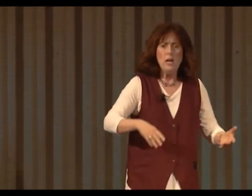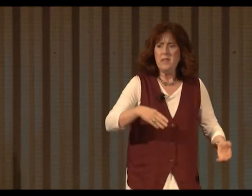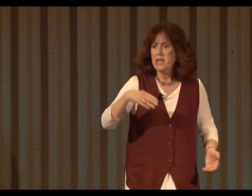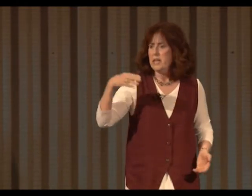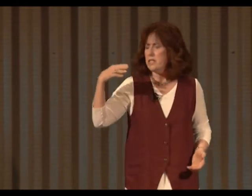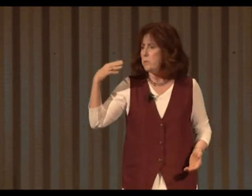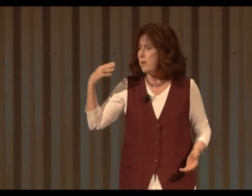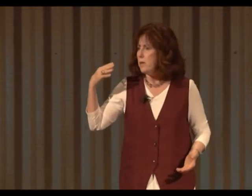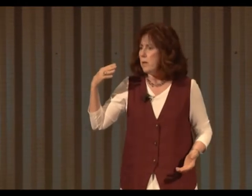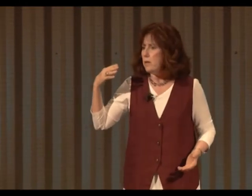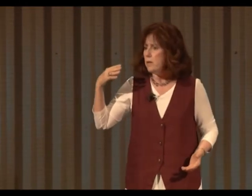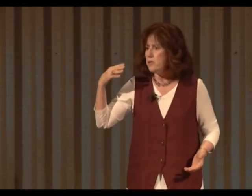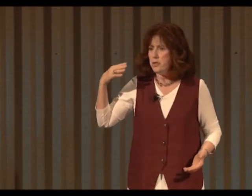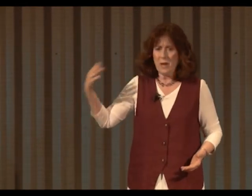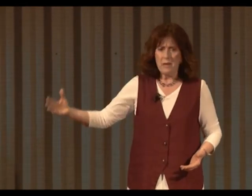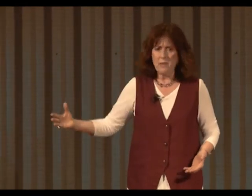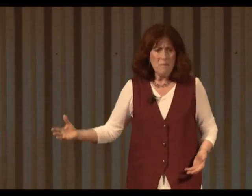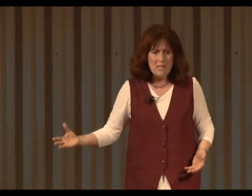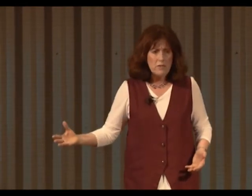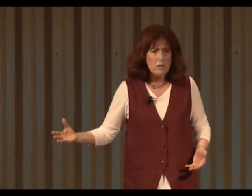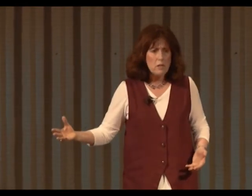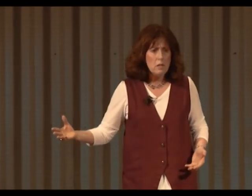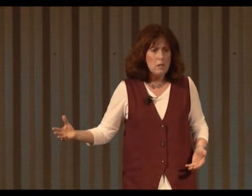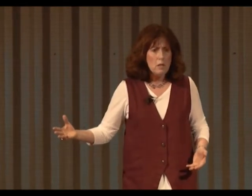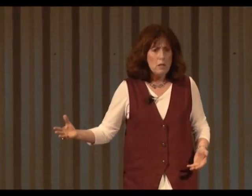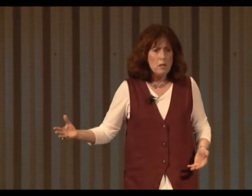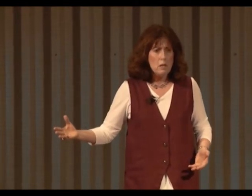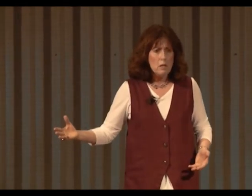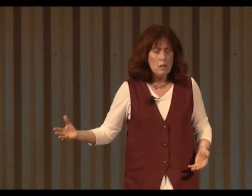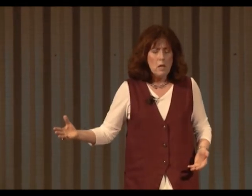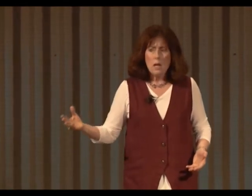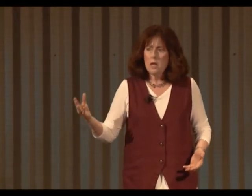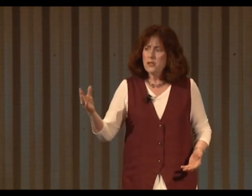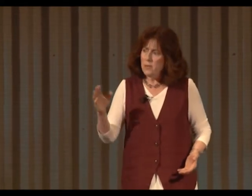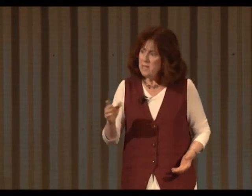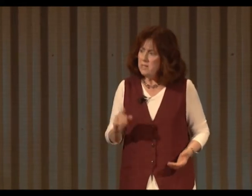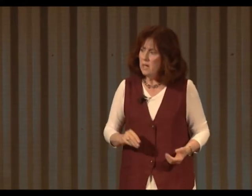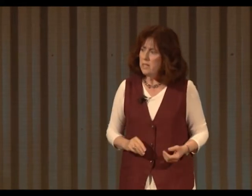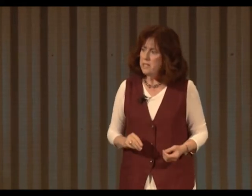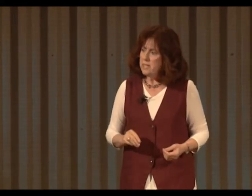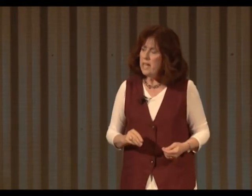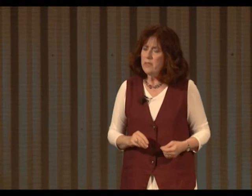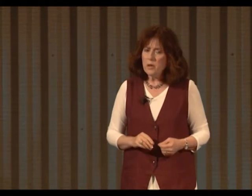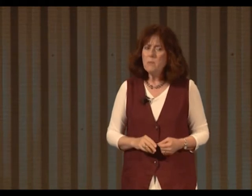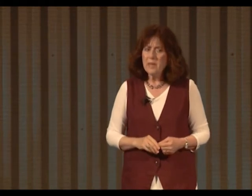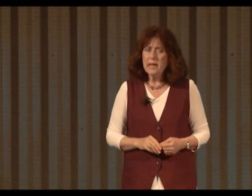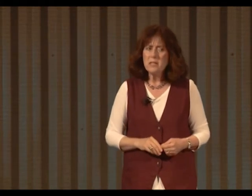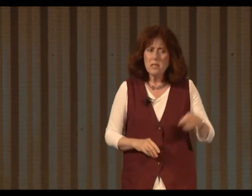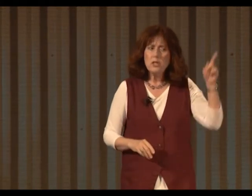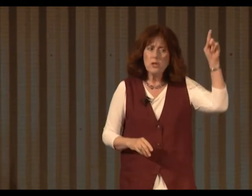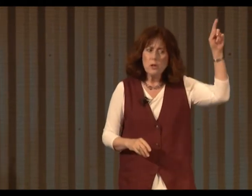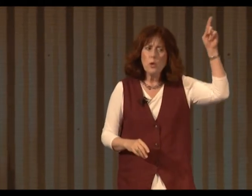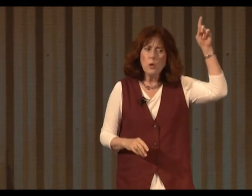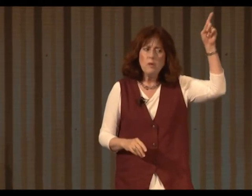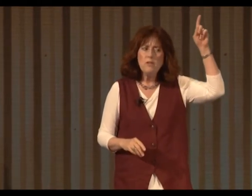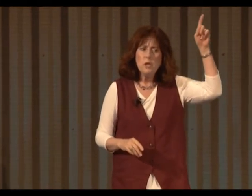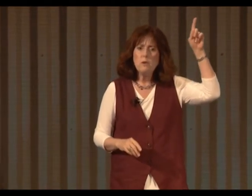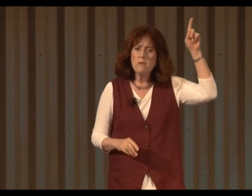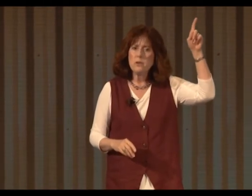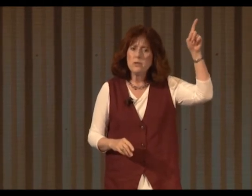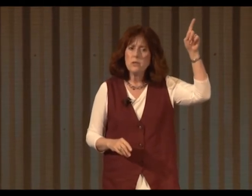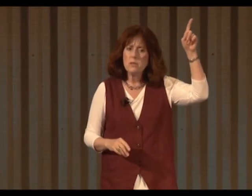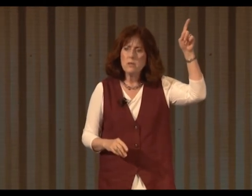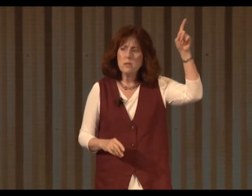Torah. They didn't get to do any of the mitzvahs. So they decided to take their complaint to the Lord